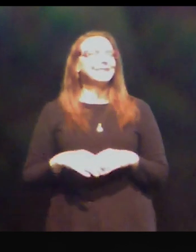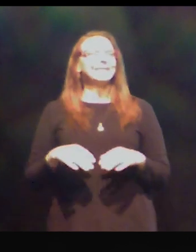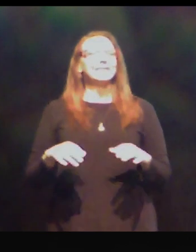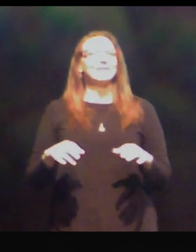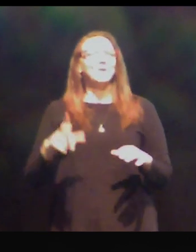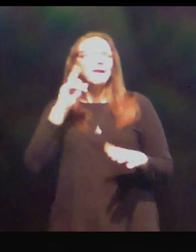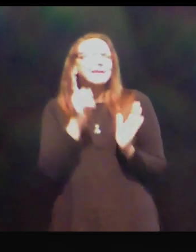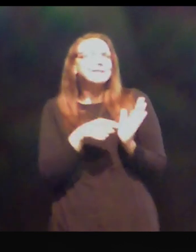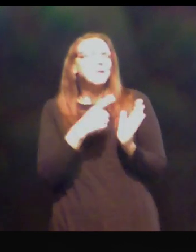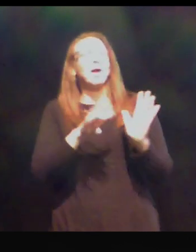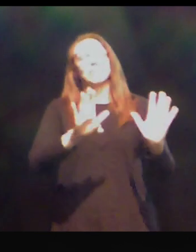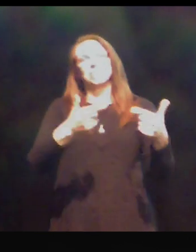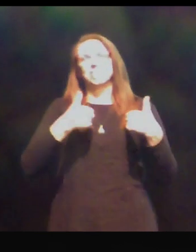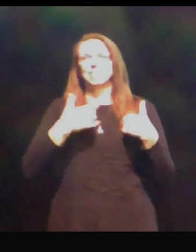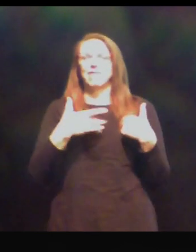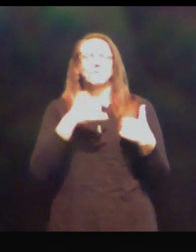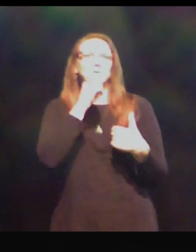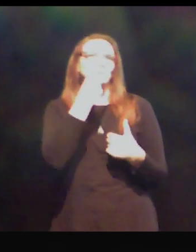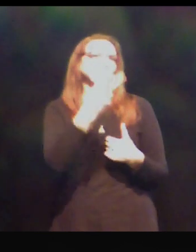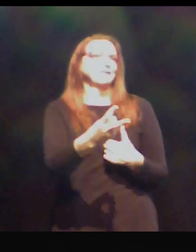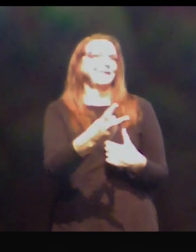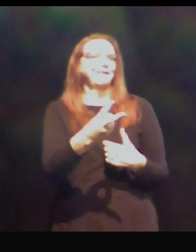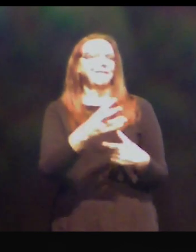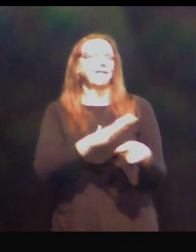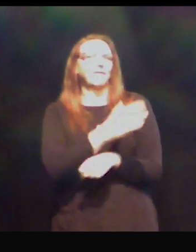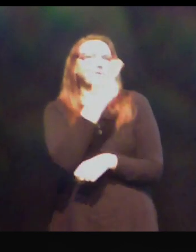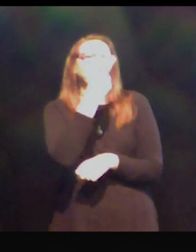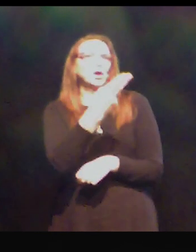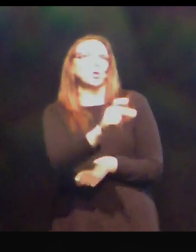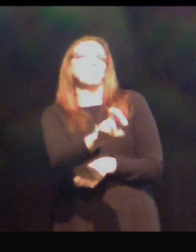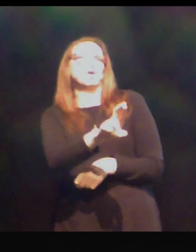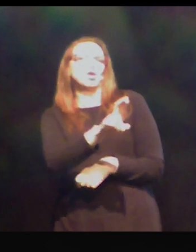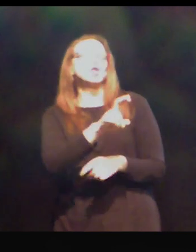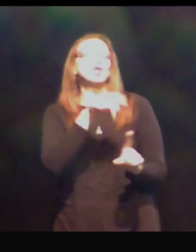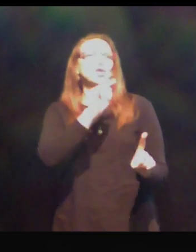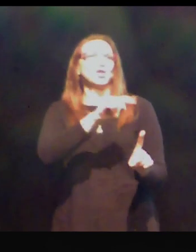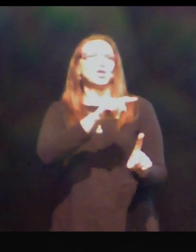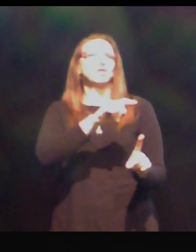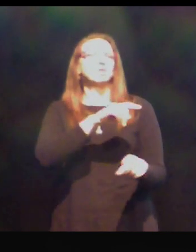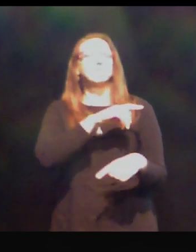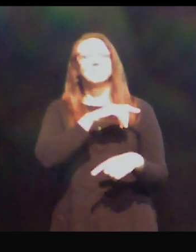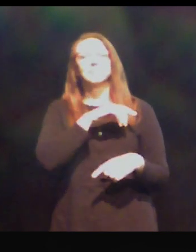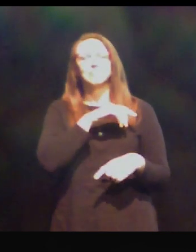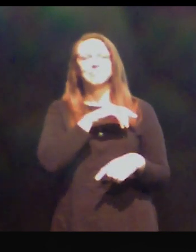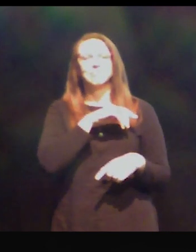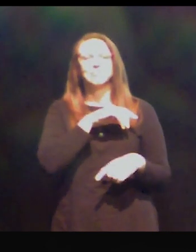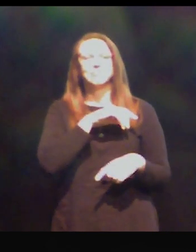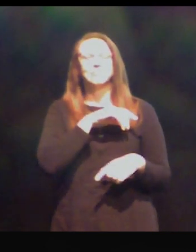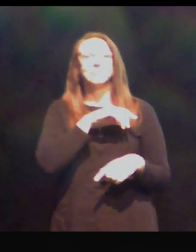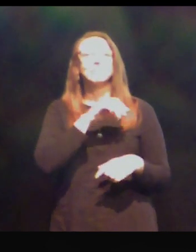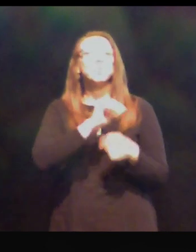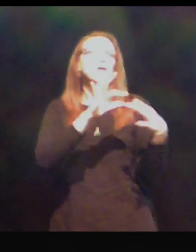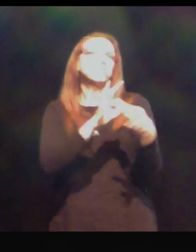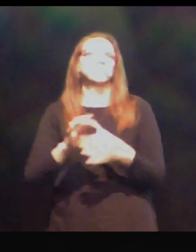I think I feel we don't see enough of in work about and by work